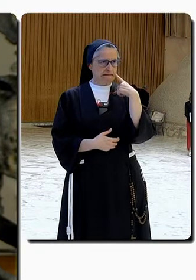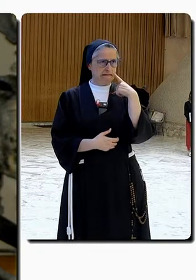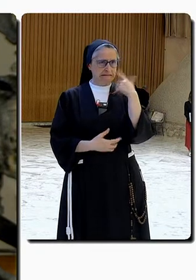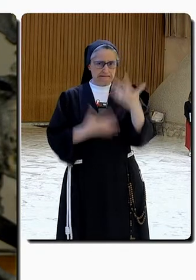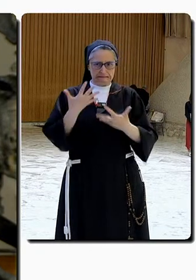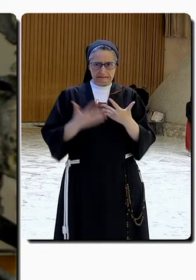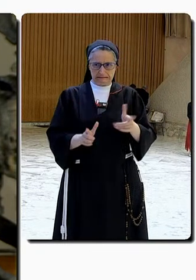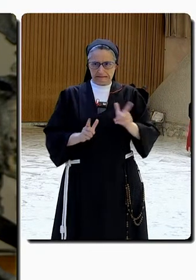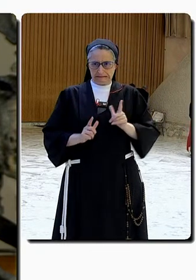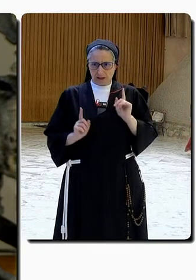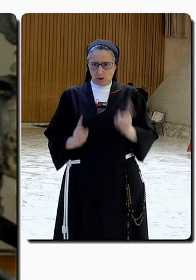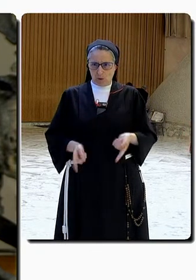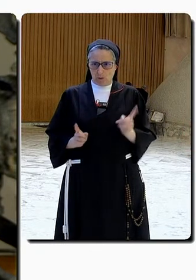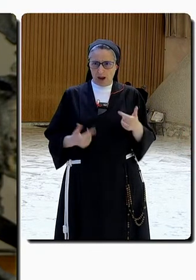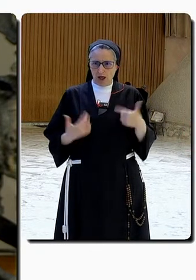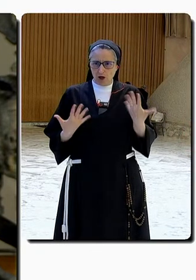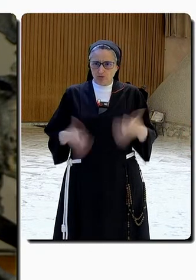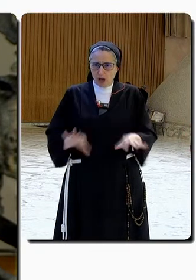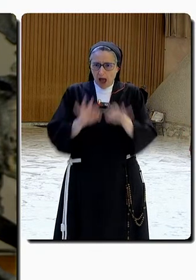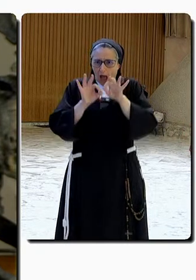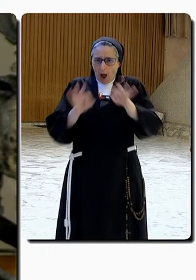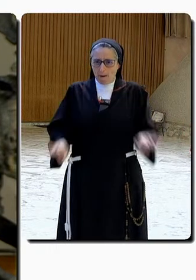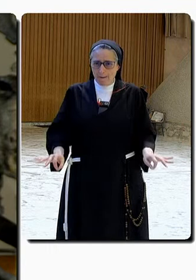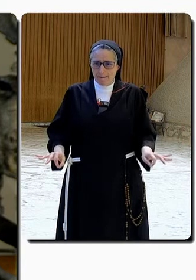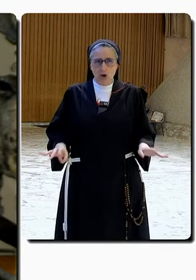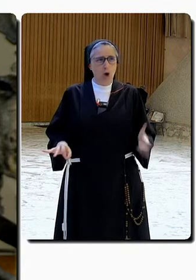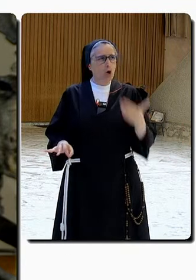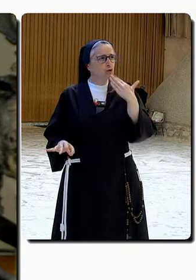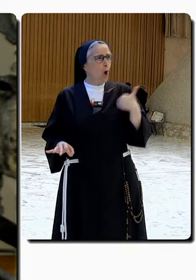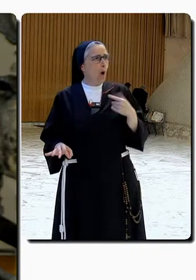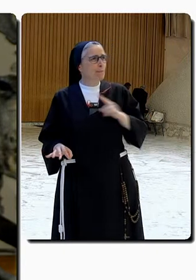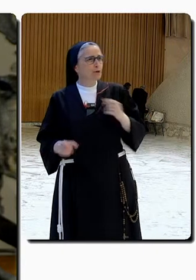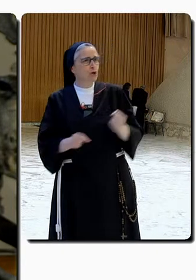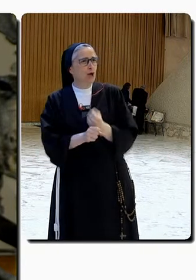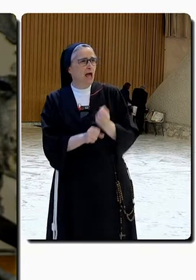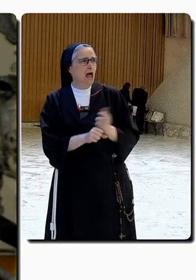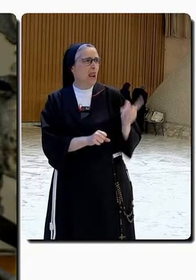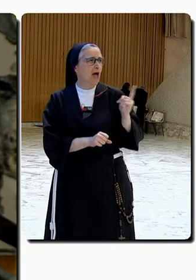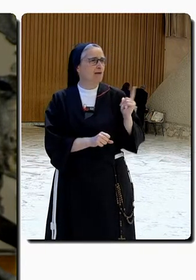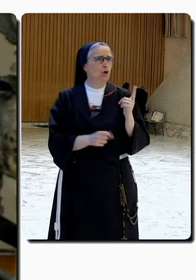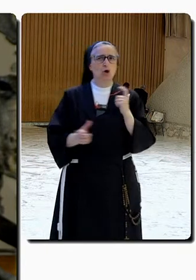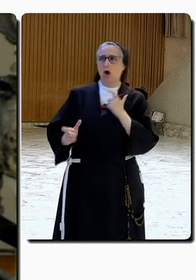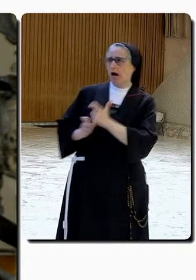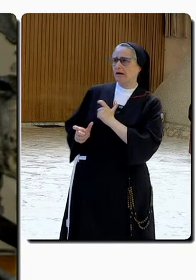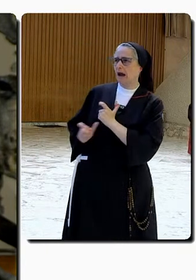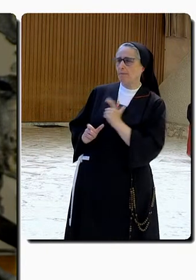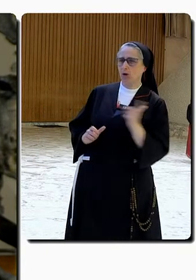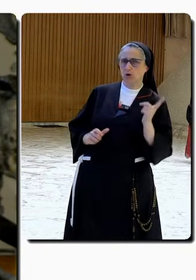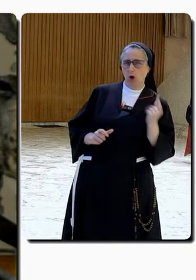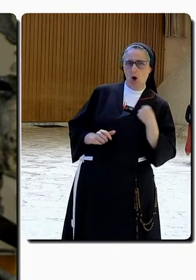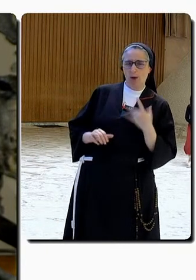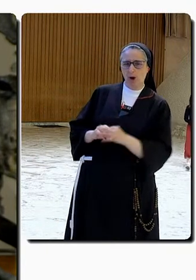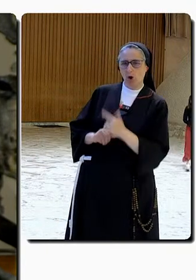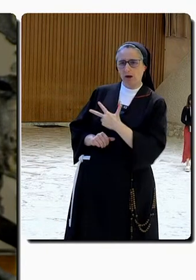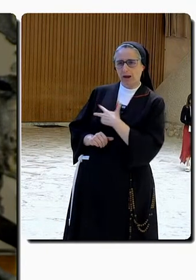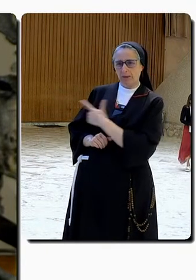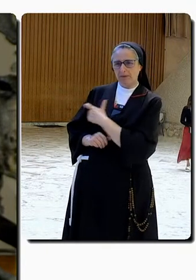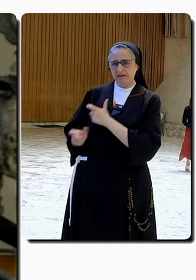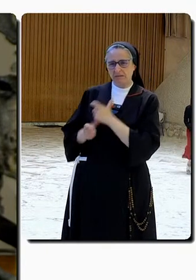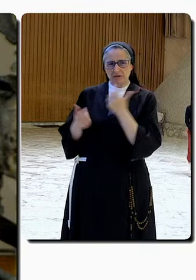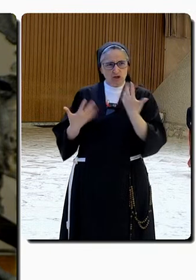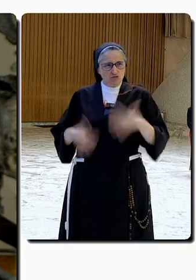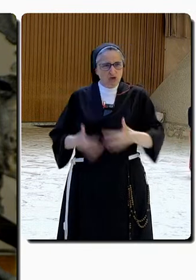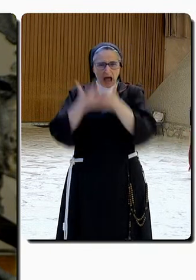we hadn't established firm opinion on the relationship between married couples and priests.